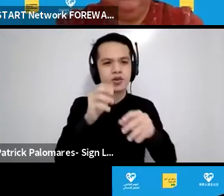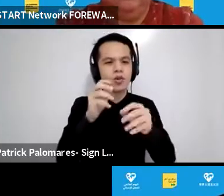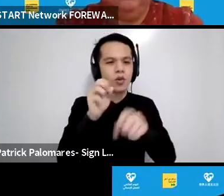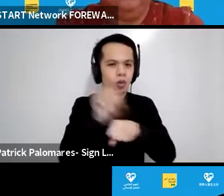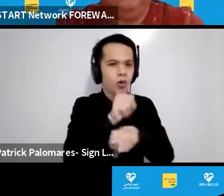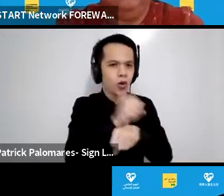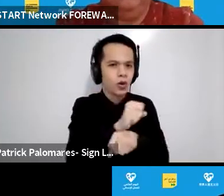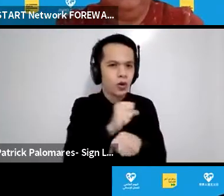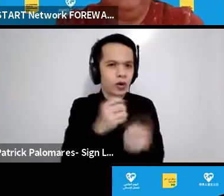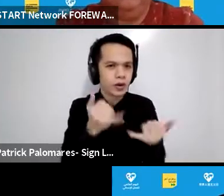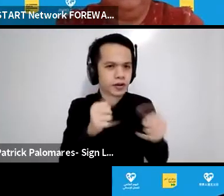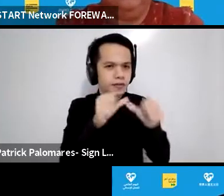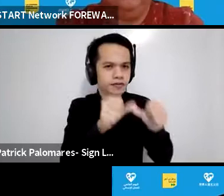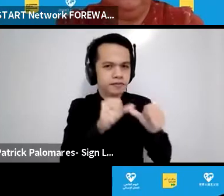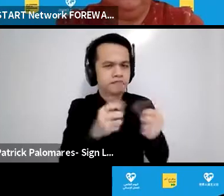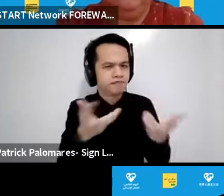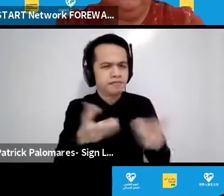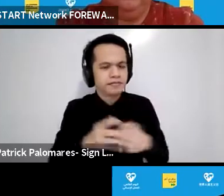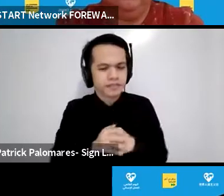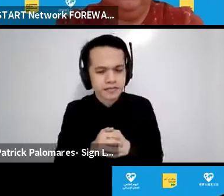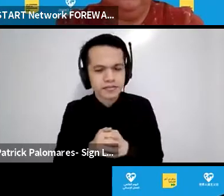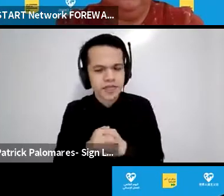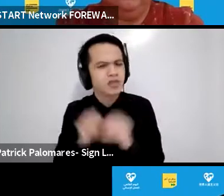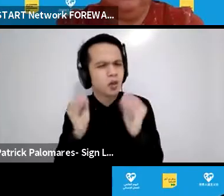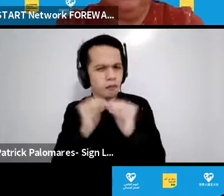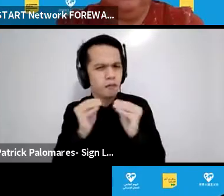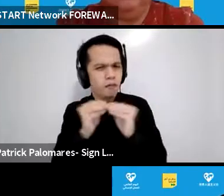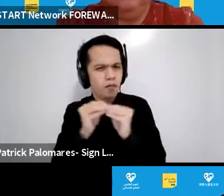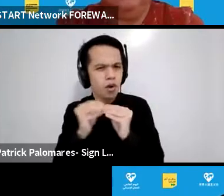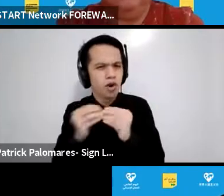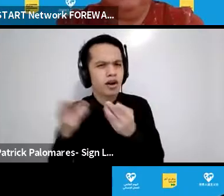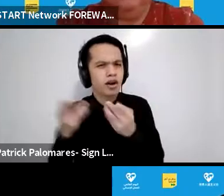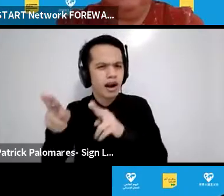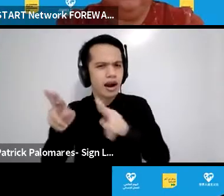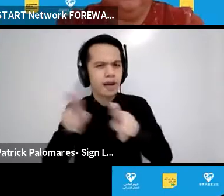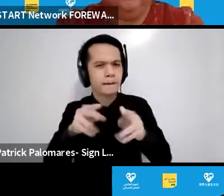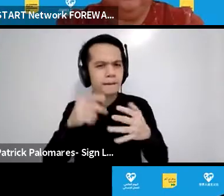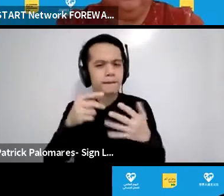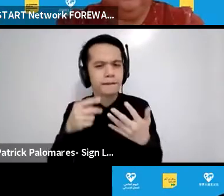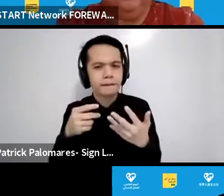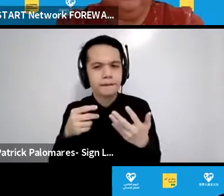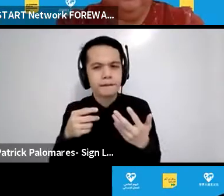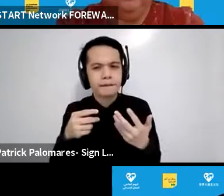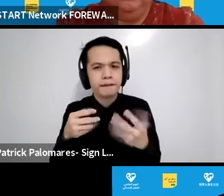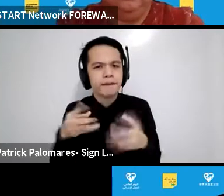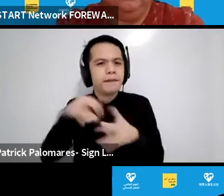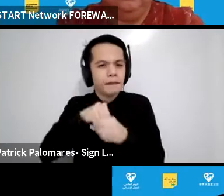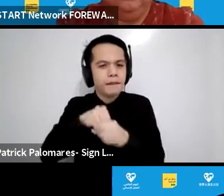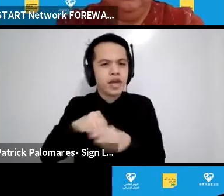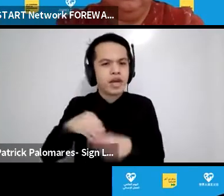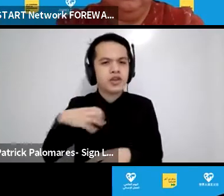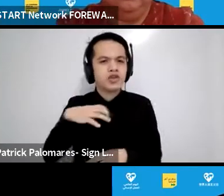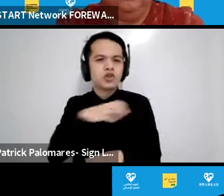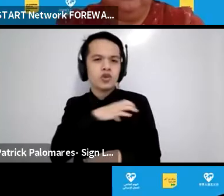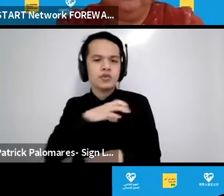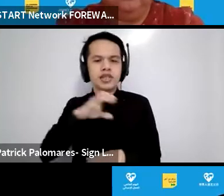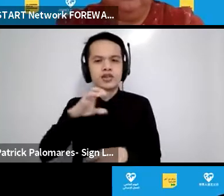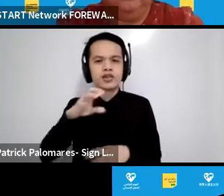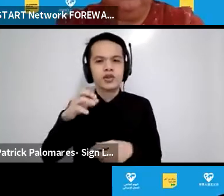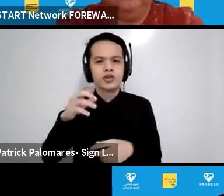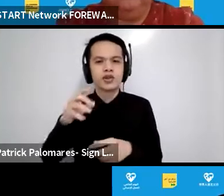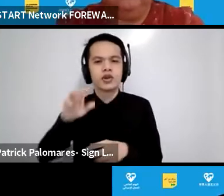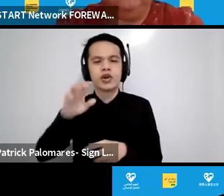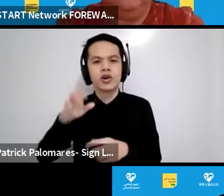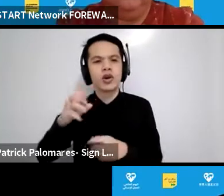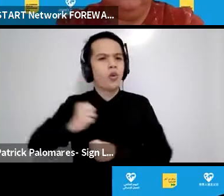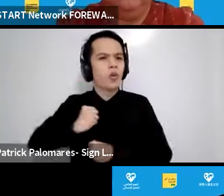you know. So yeah, more on this is involving the decommissioned and would-be decommissioned combatants,